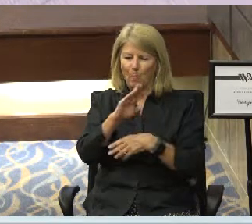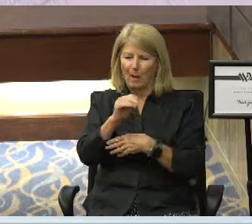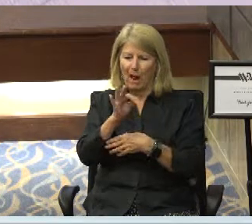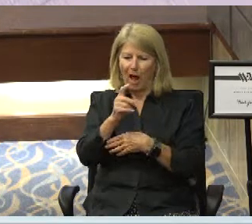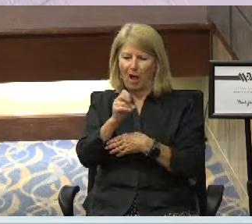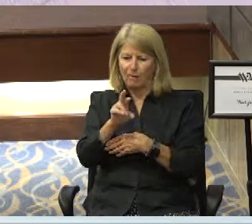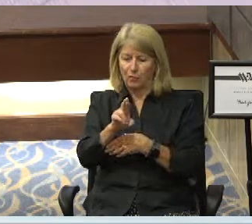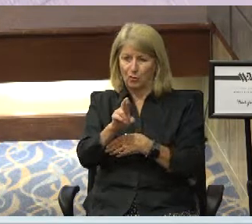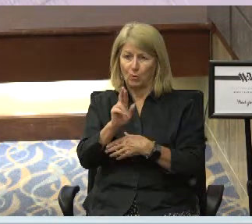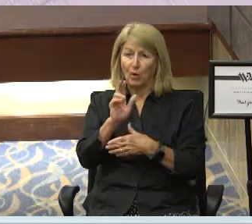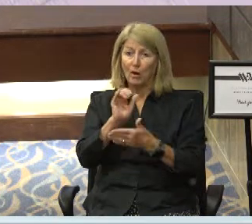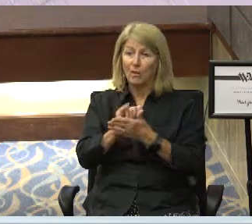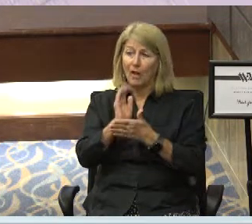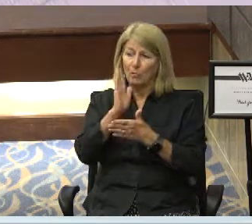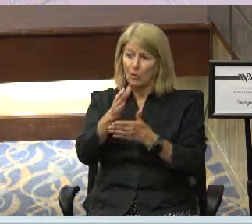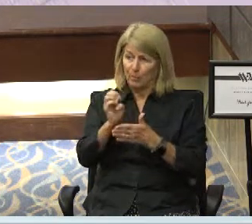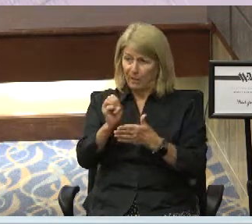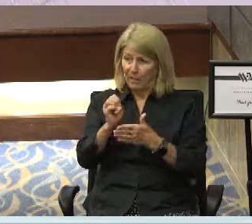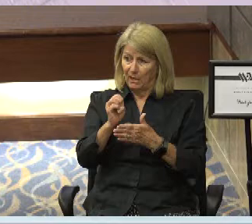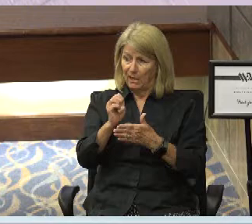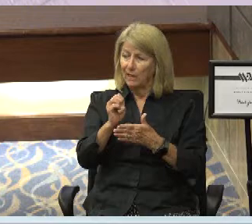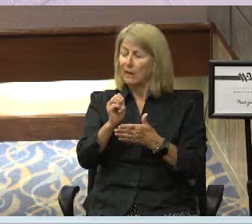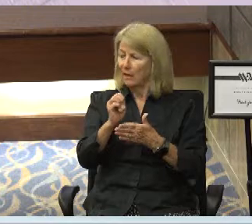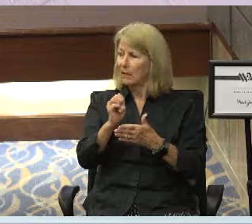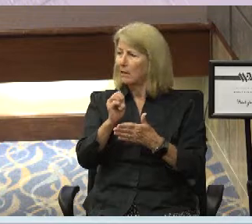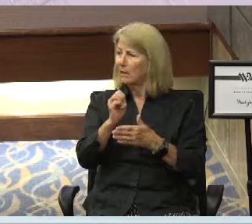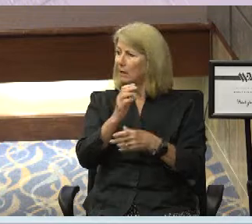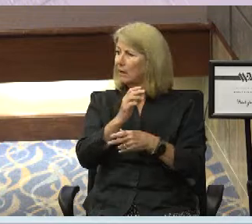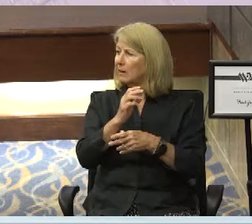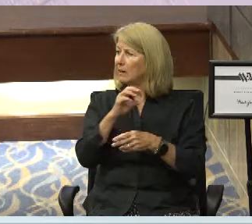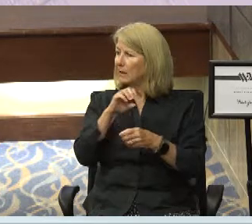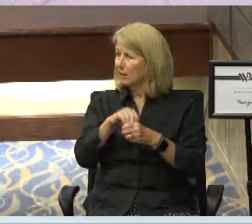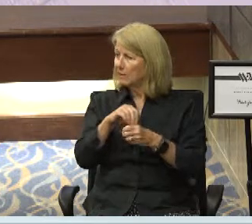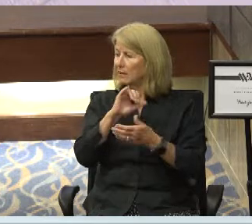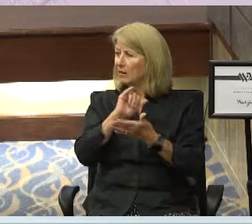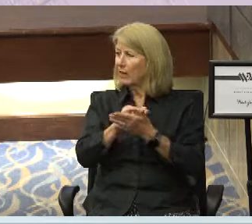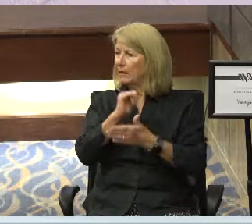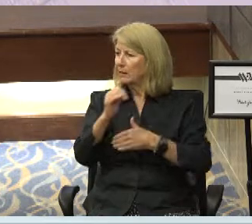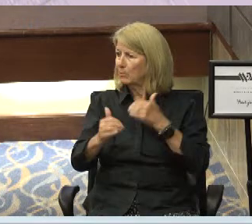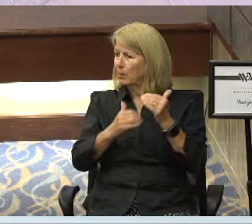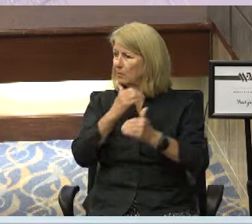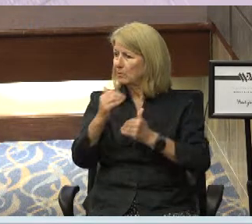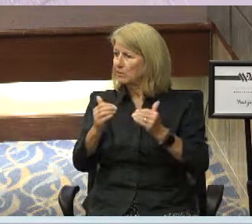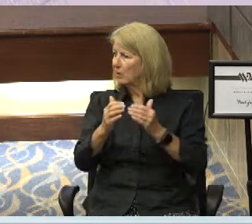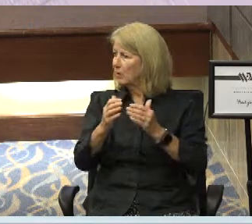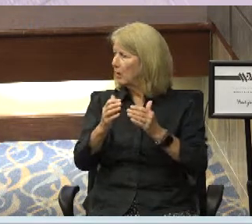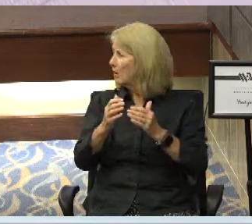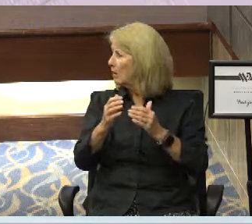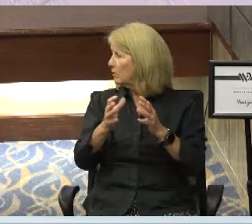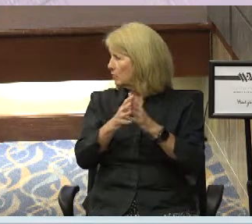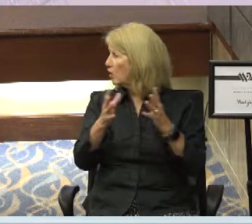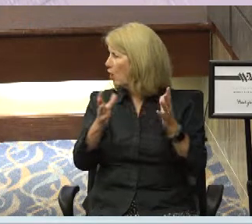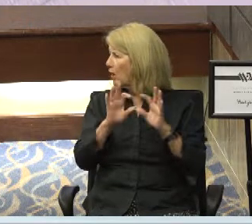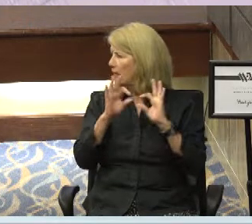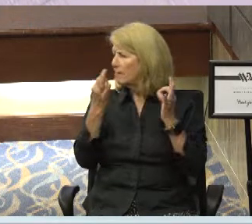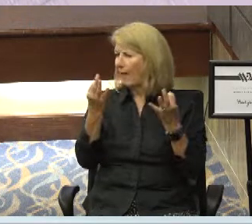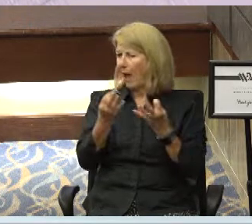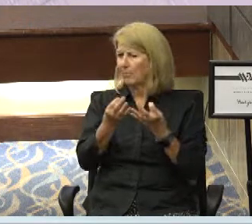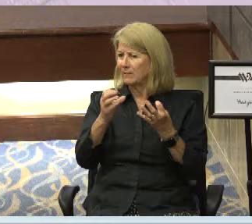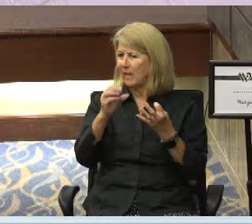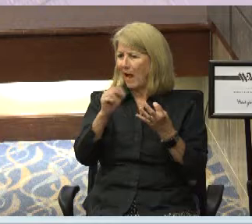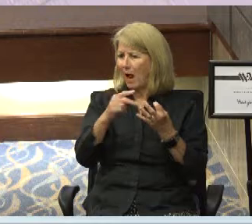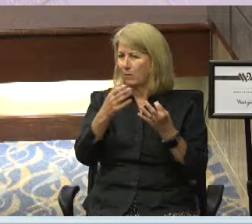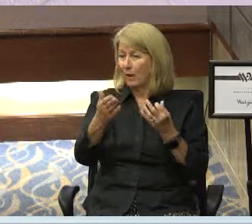be protected in the development process. I'm out there a adjacent to lot. the My subdivision. family lives Yeah. out there, so I'm out there a lot. Yeah, I'll